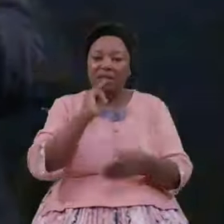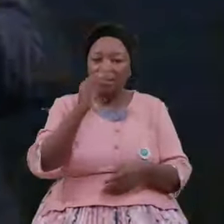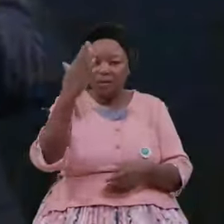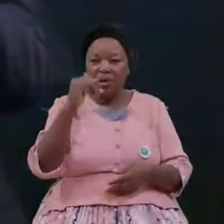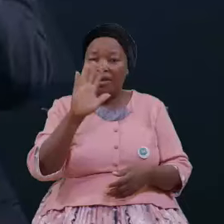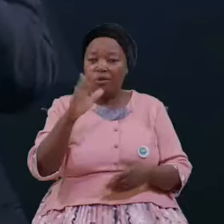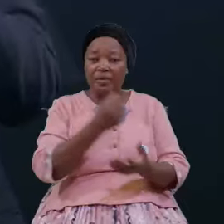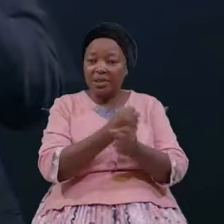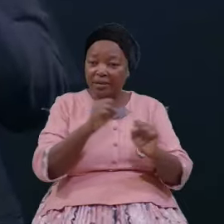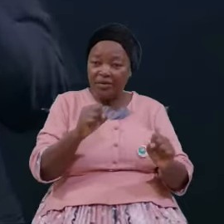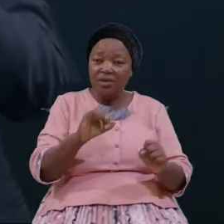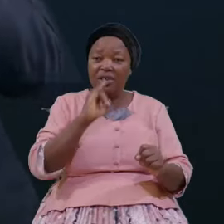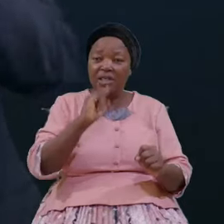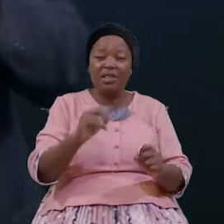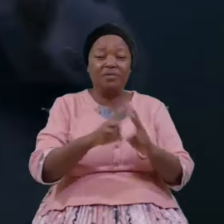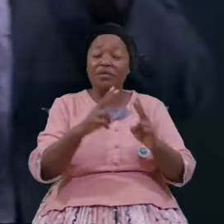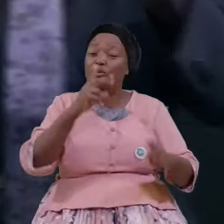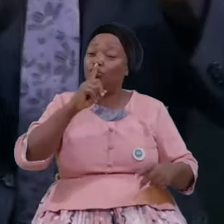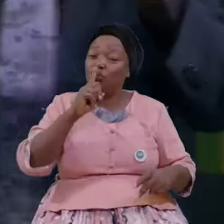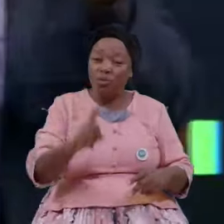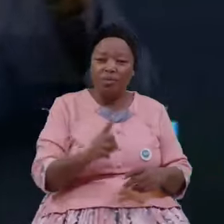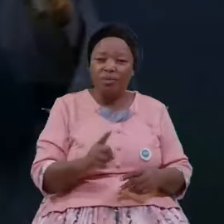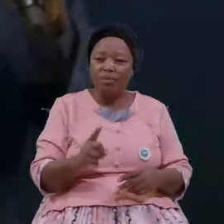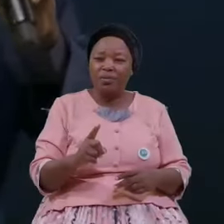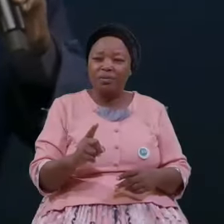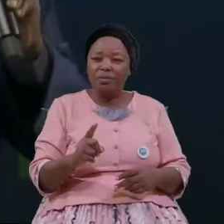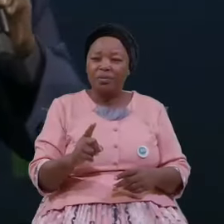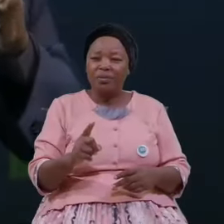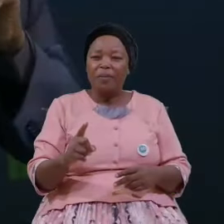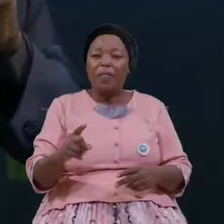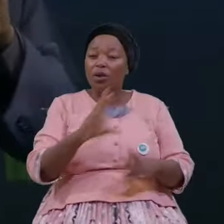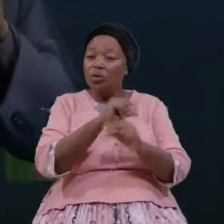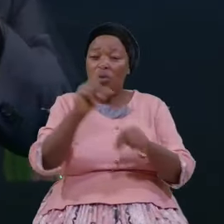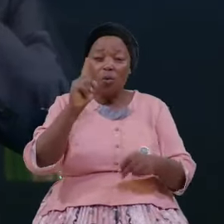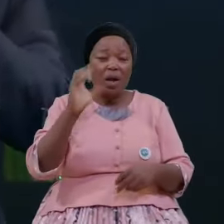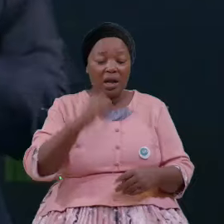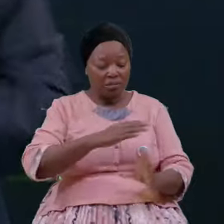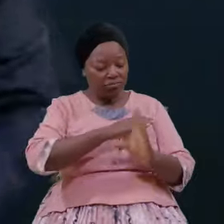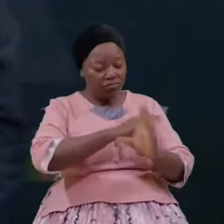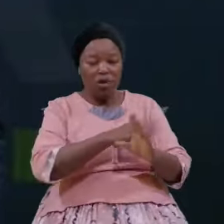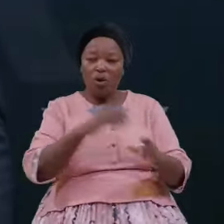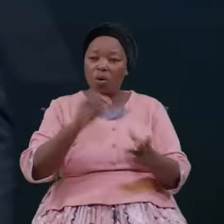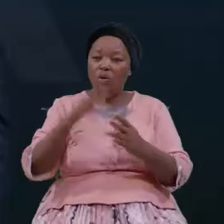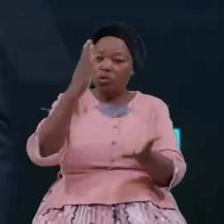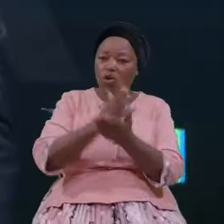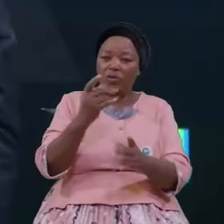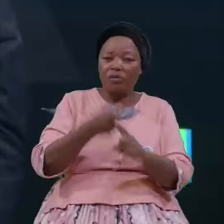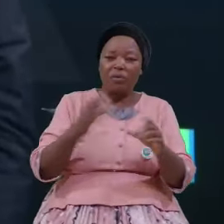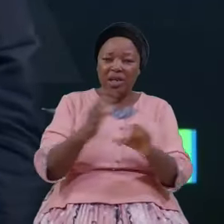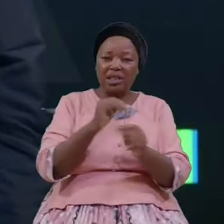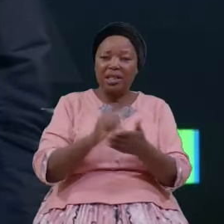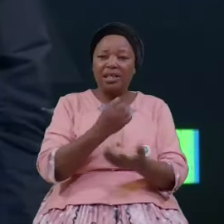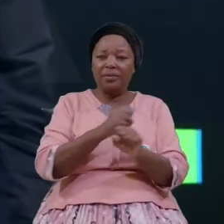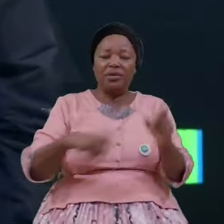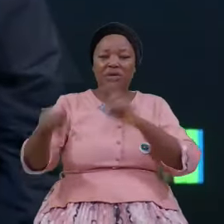is guaranteed. Nobody can prevent you from getting that salvation. My